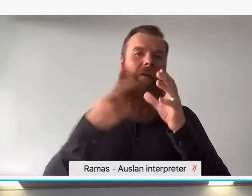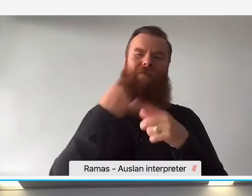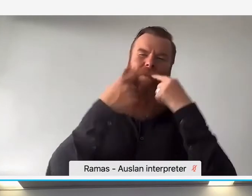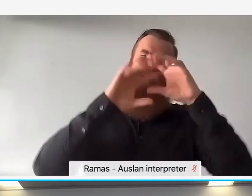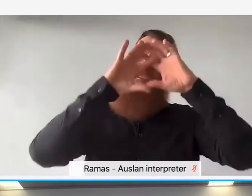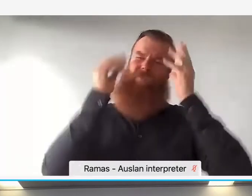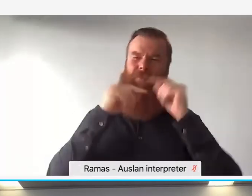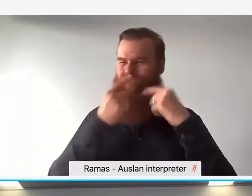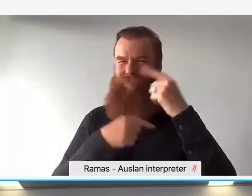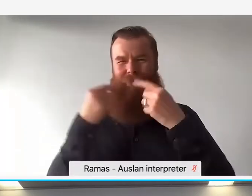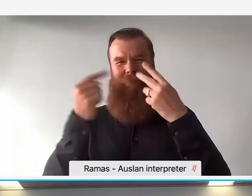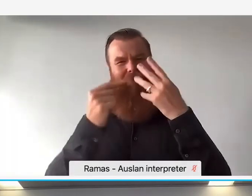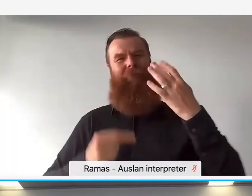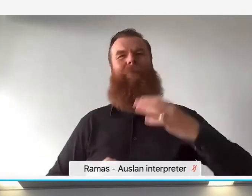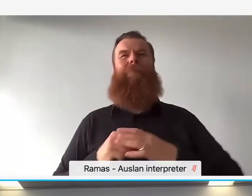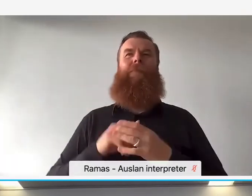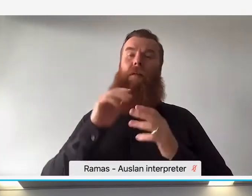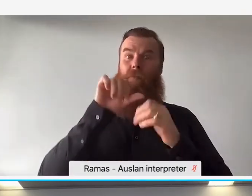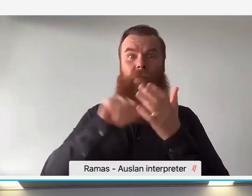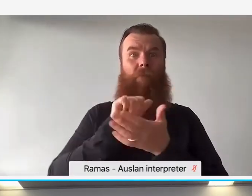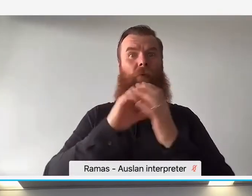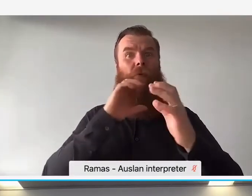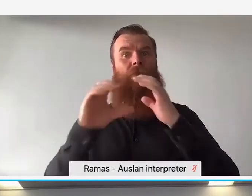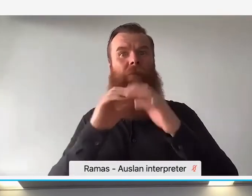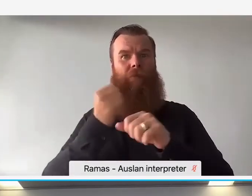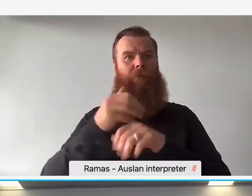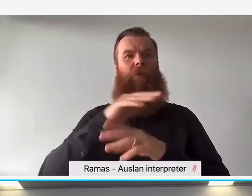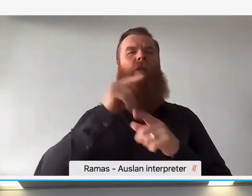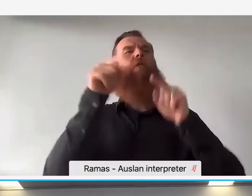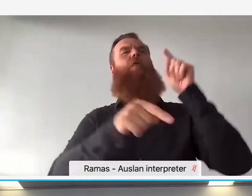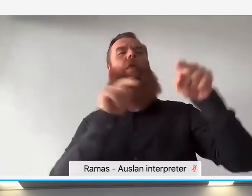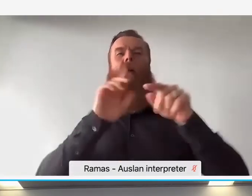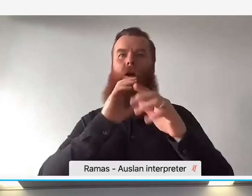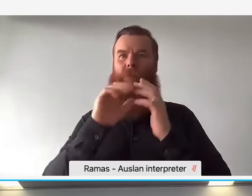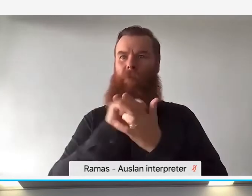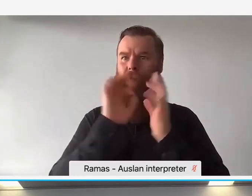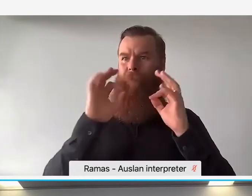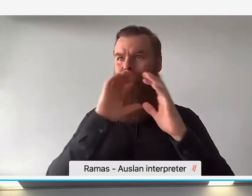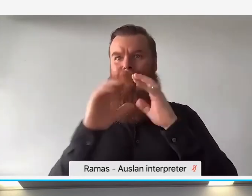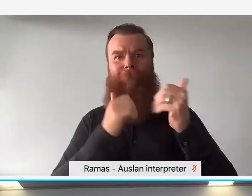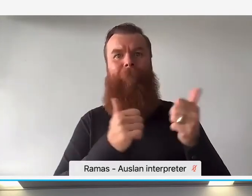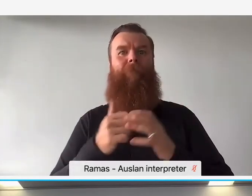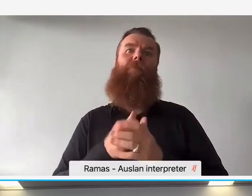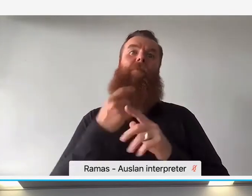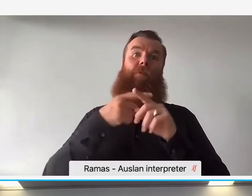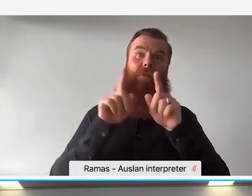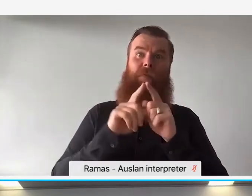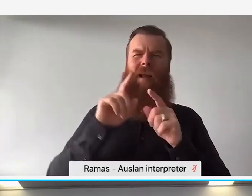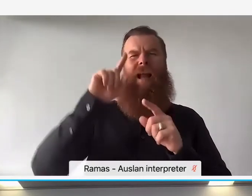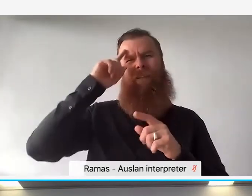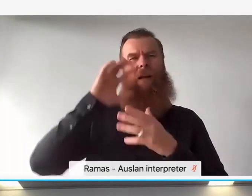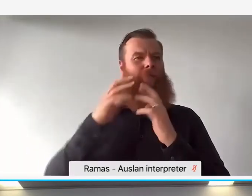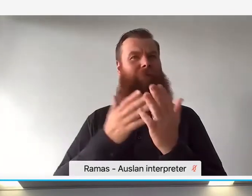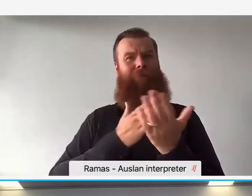appropriate communication in the workplace, and understanding shared cultural norms. We also work